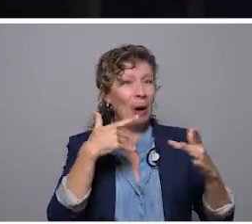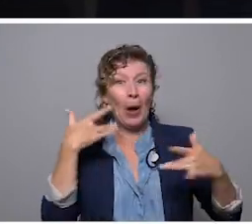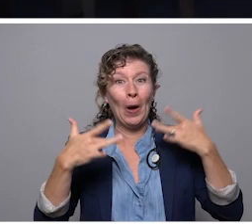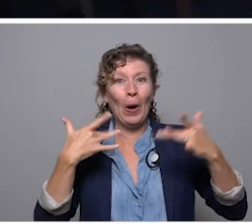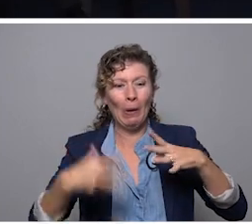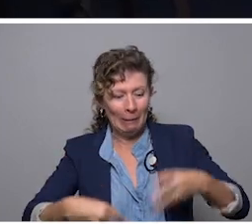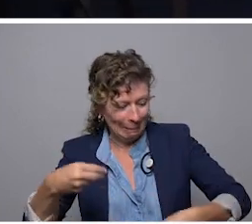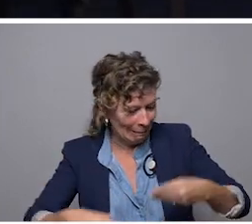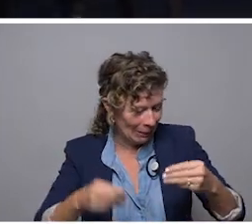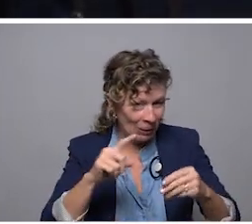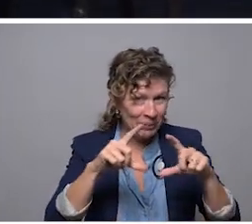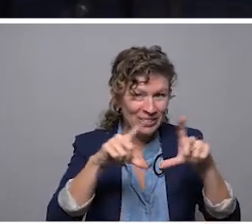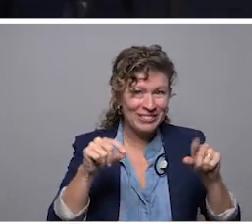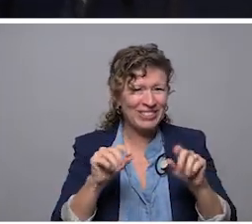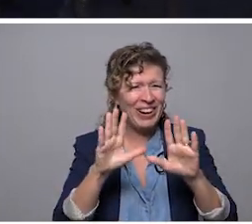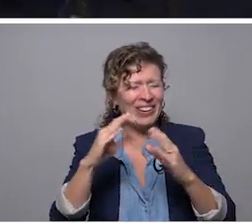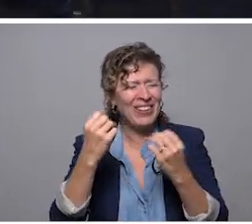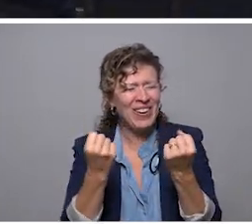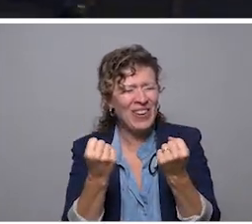for